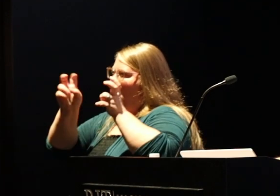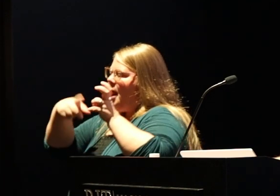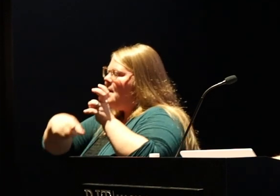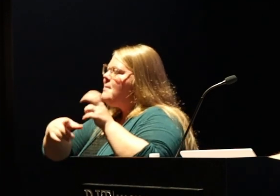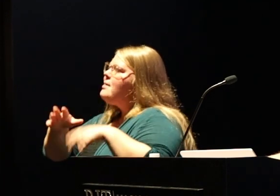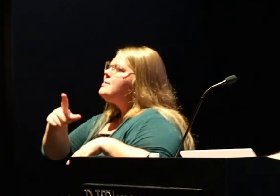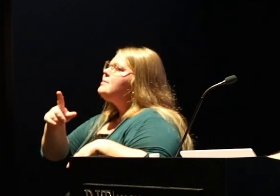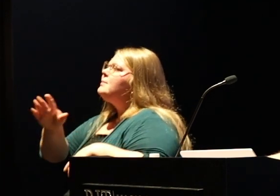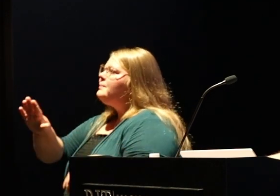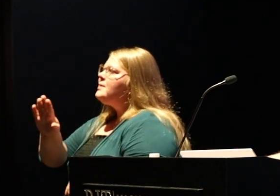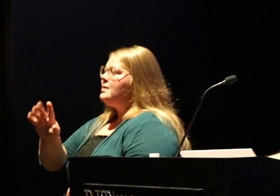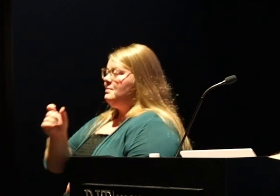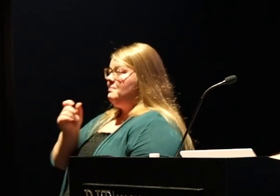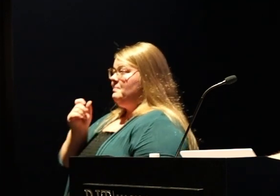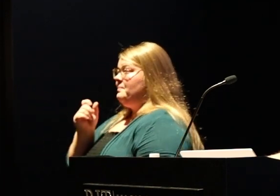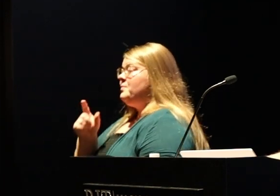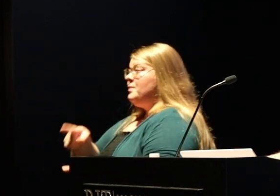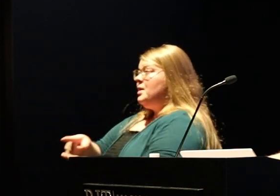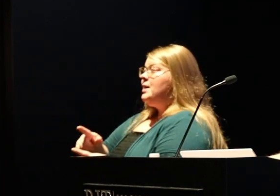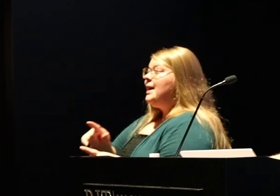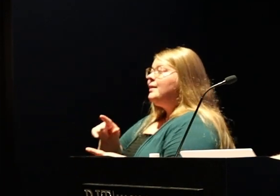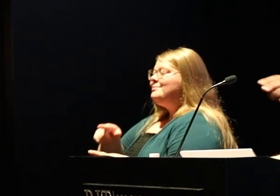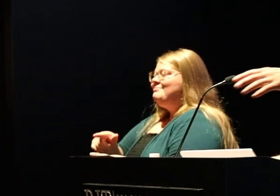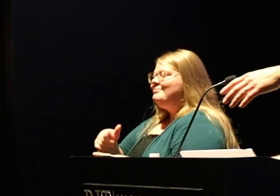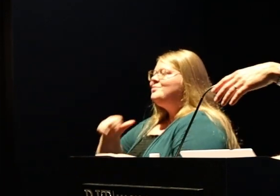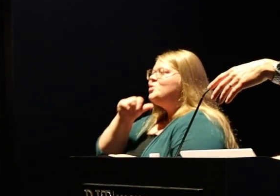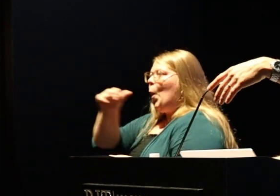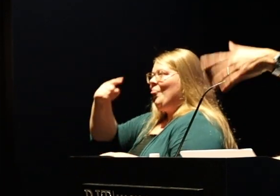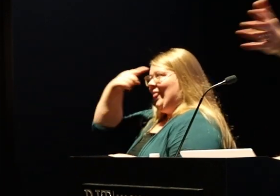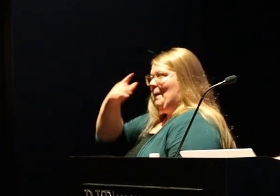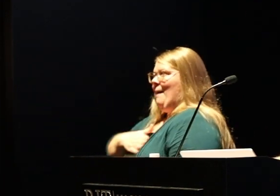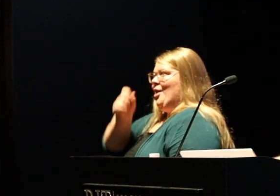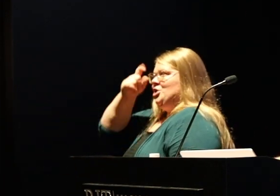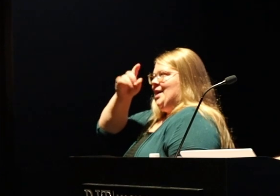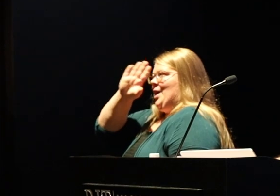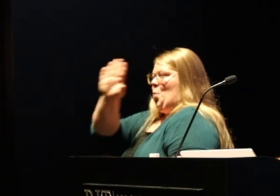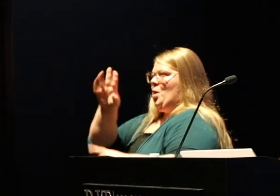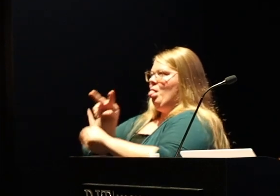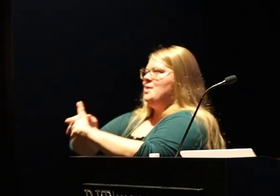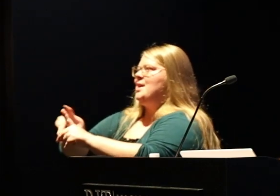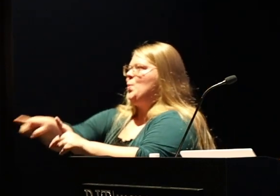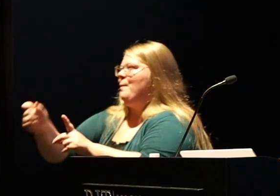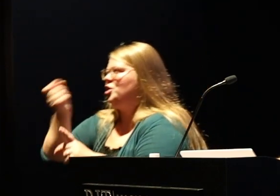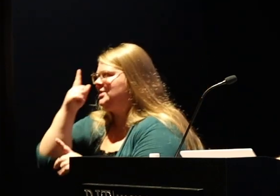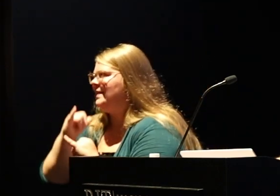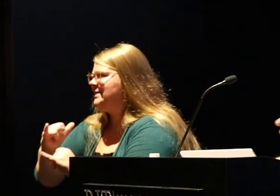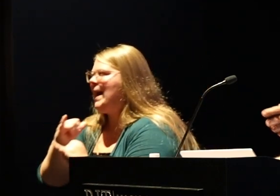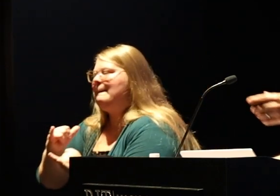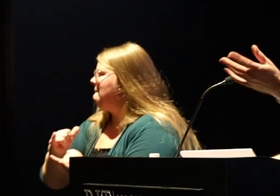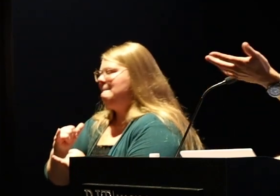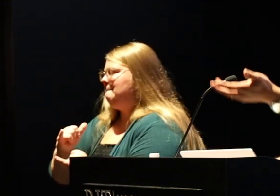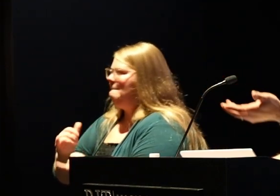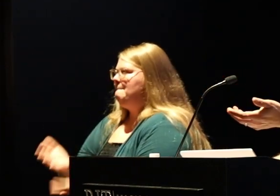never delegate understanding, and that's so important to me. Again, with the diaspora staff that I